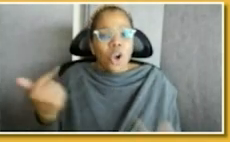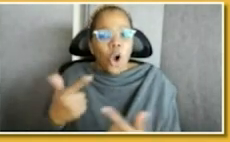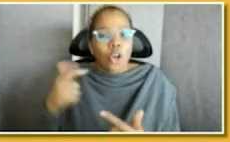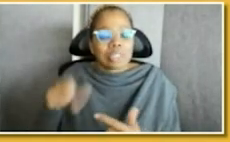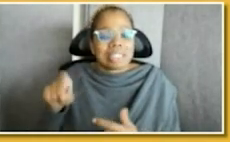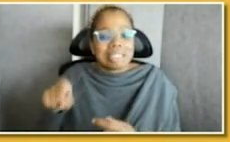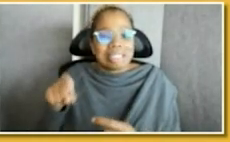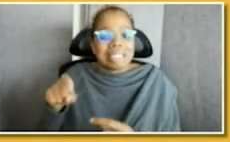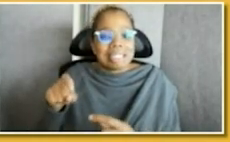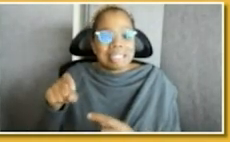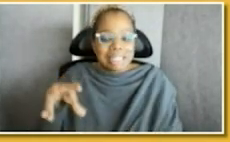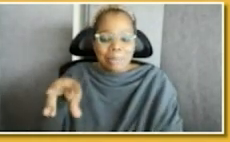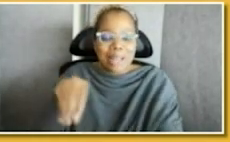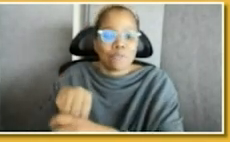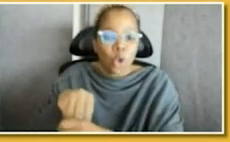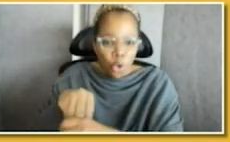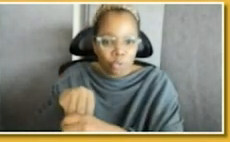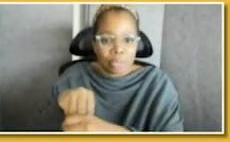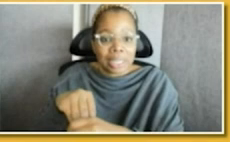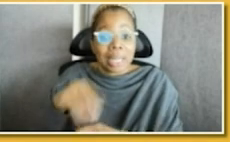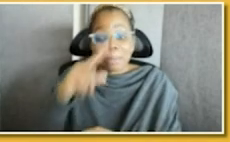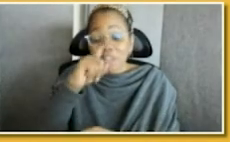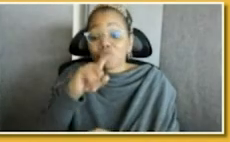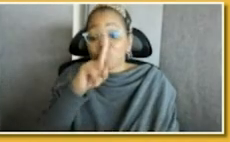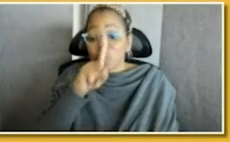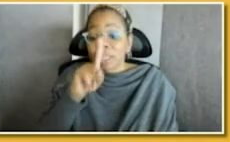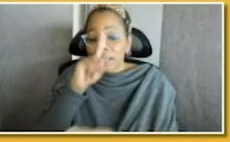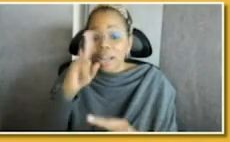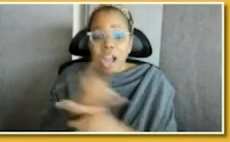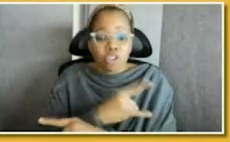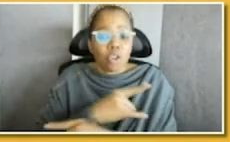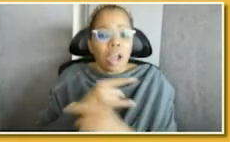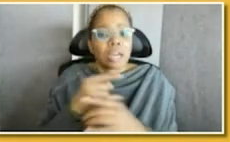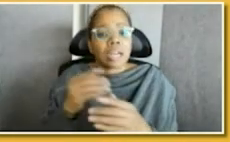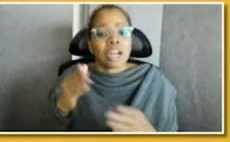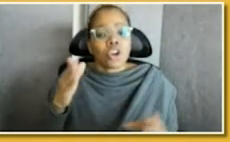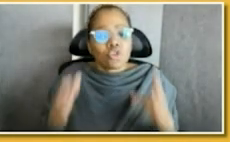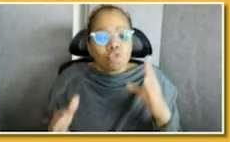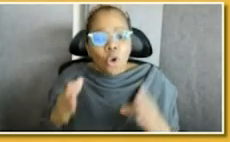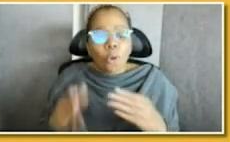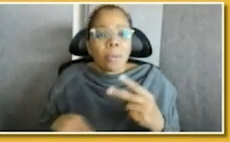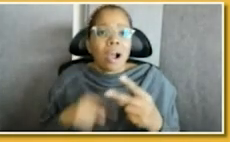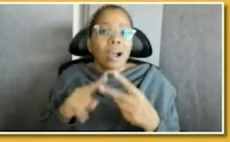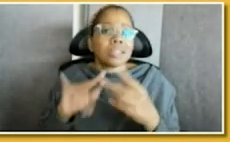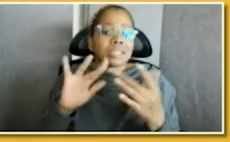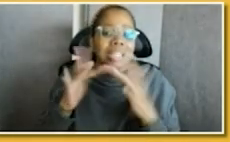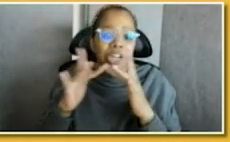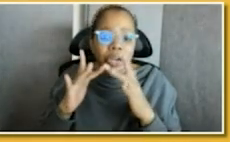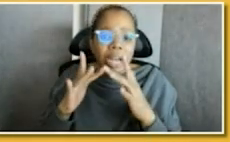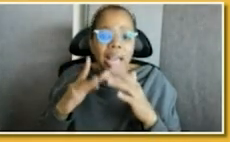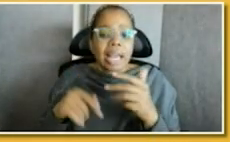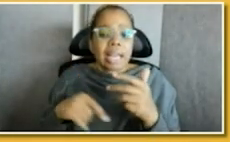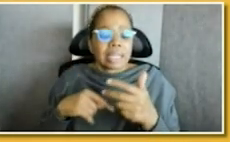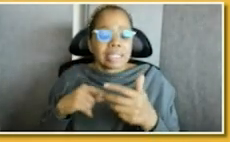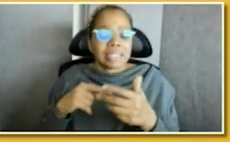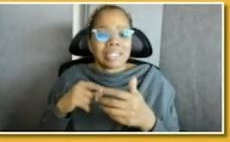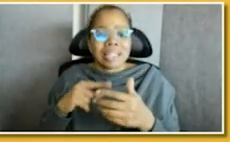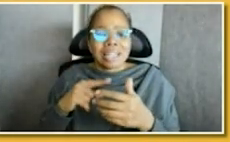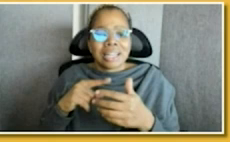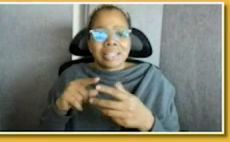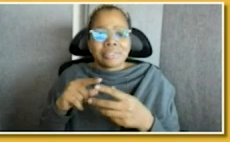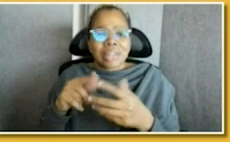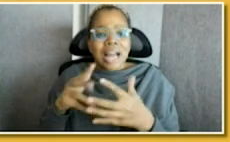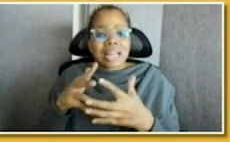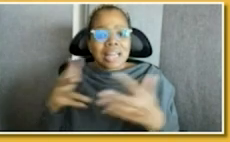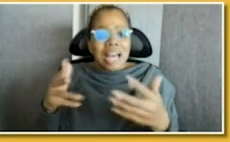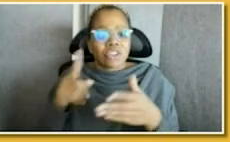is that, you know, robotics and the internet and, you know, just kind of the backbone of a lot of what's allowing